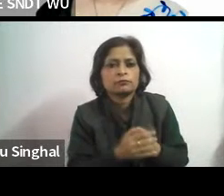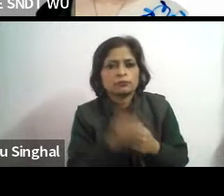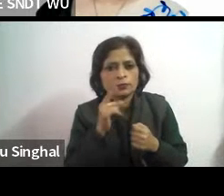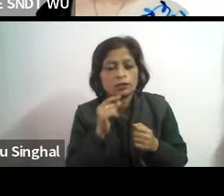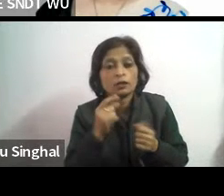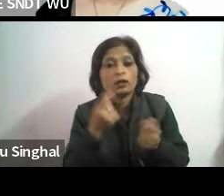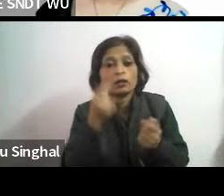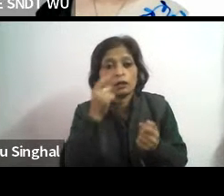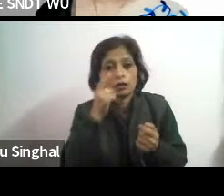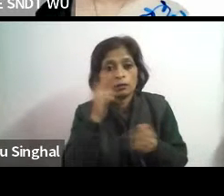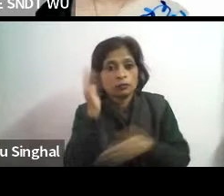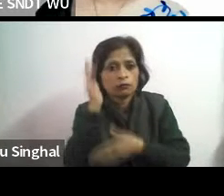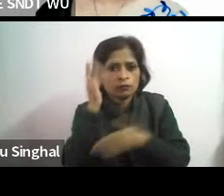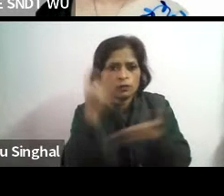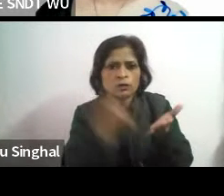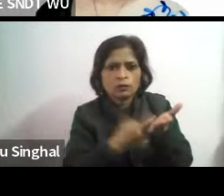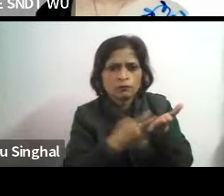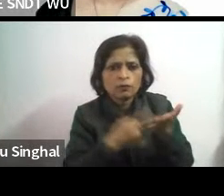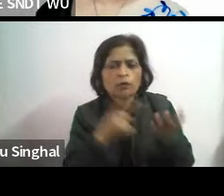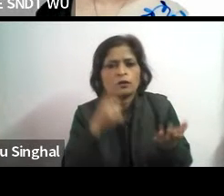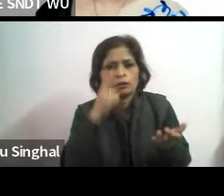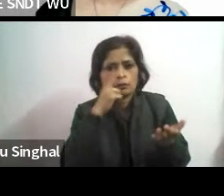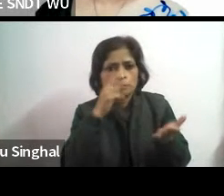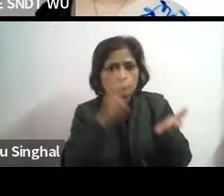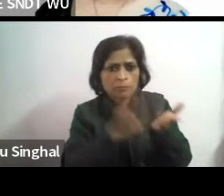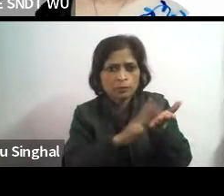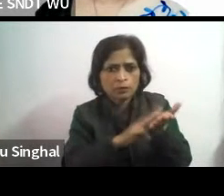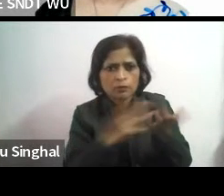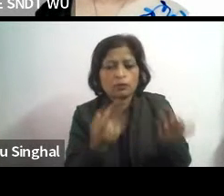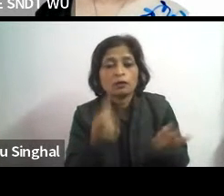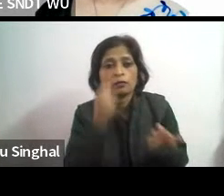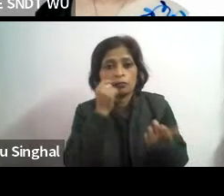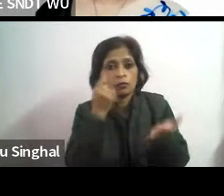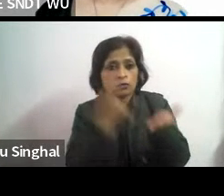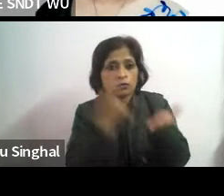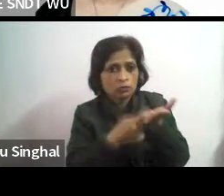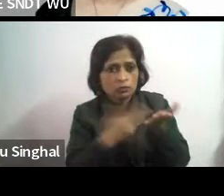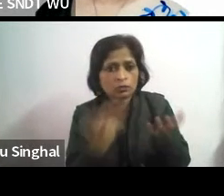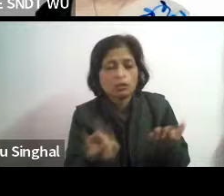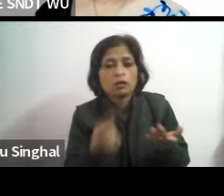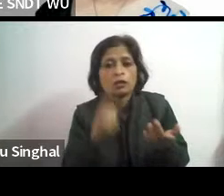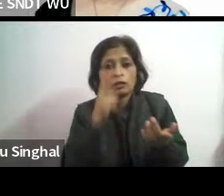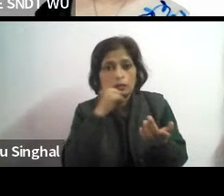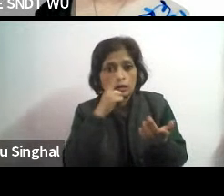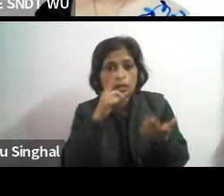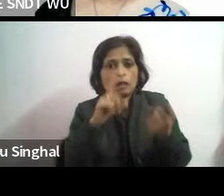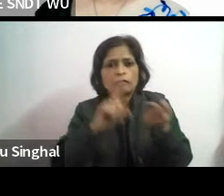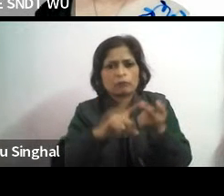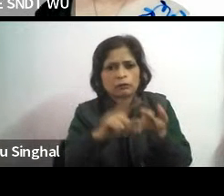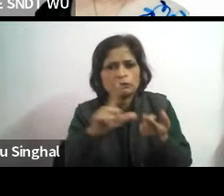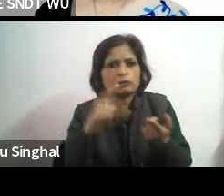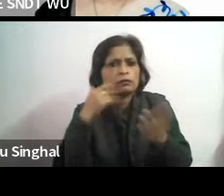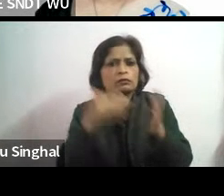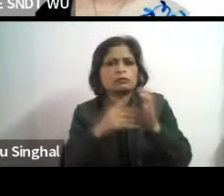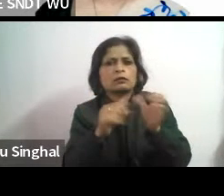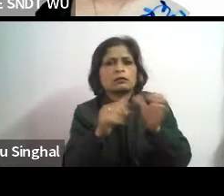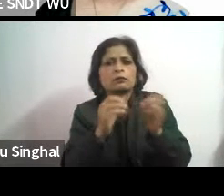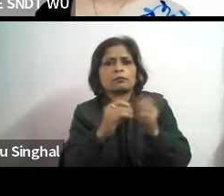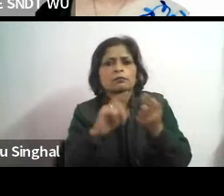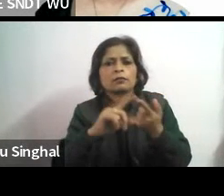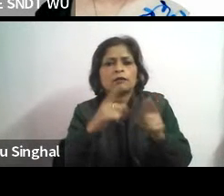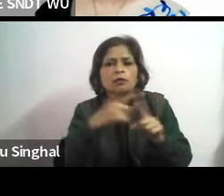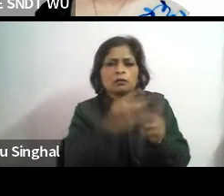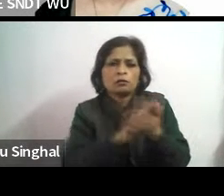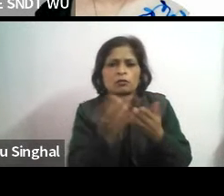Professor Maria, Professor Richard Dorje, Professor Elizabeth Dalton, just to mention a few of